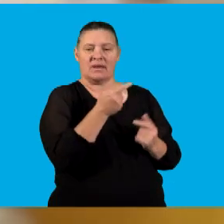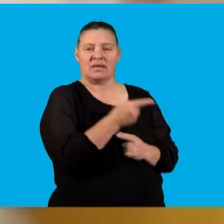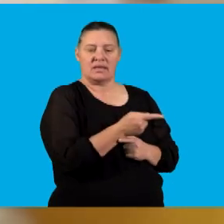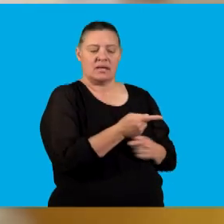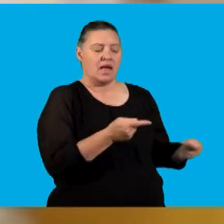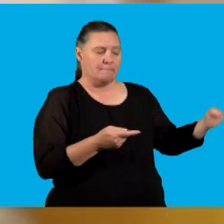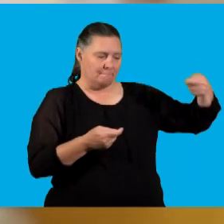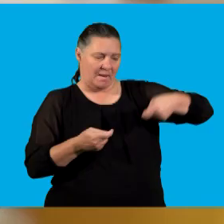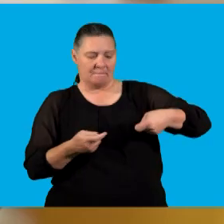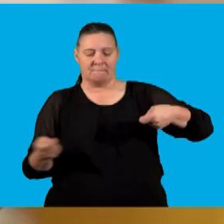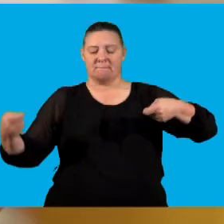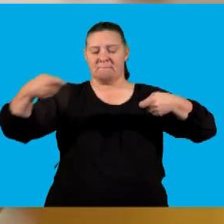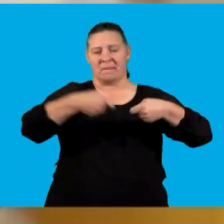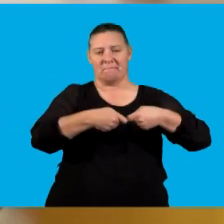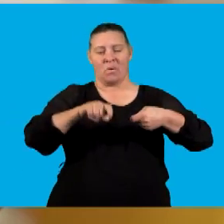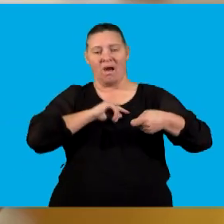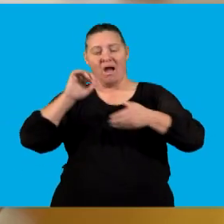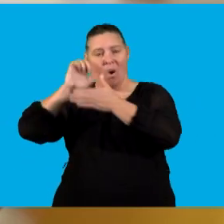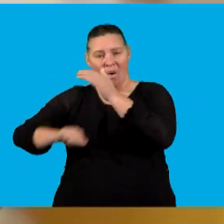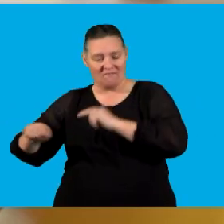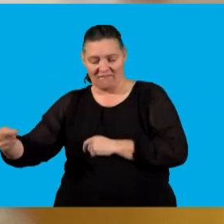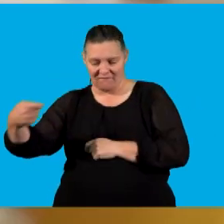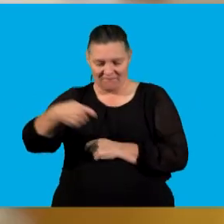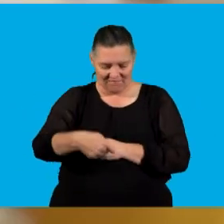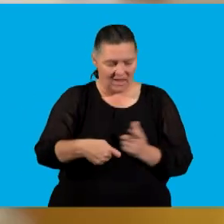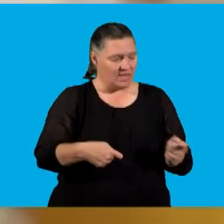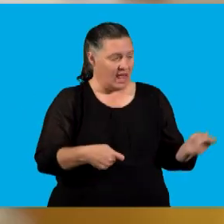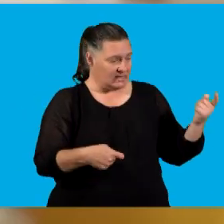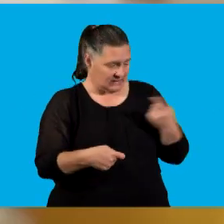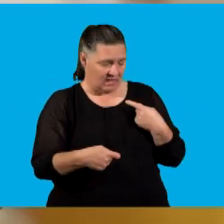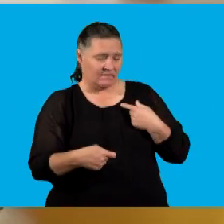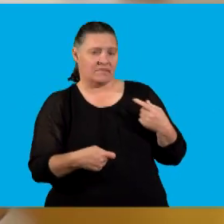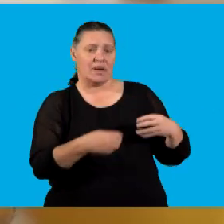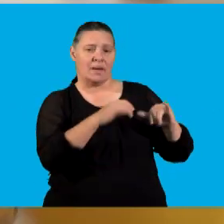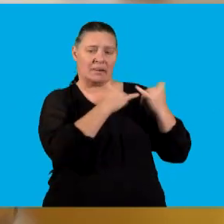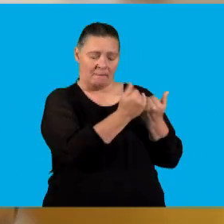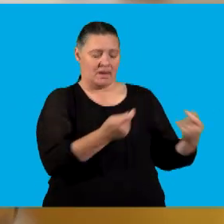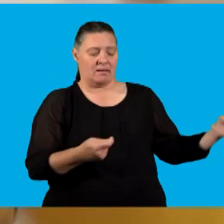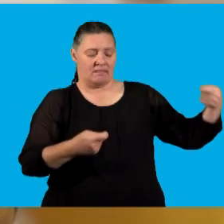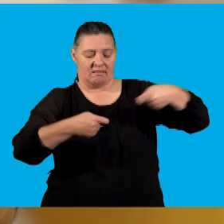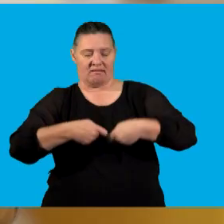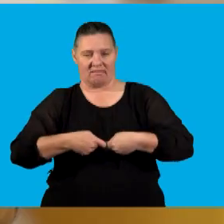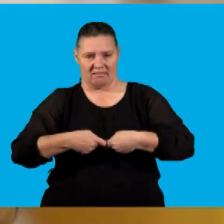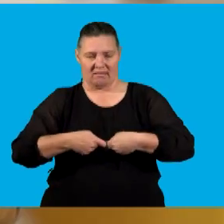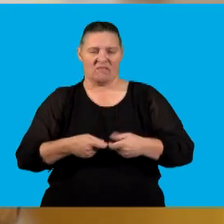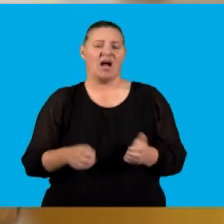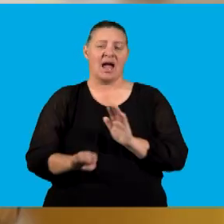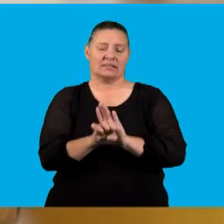also contribute towards what they would have deducted from the employee. For